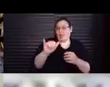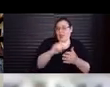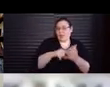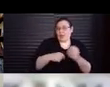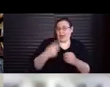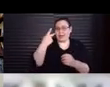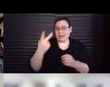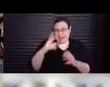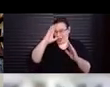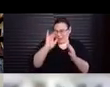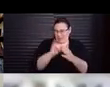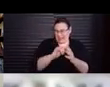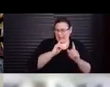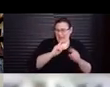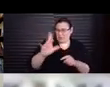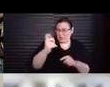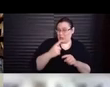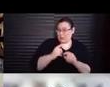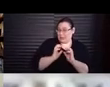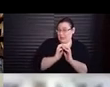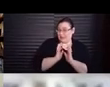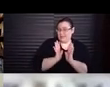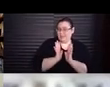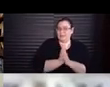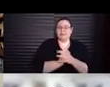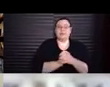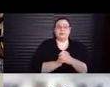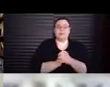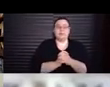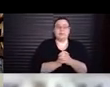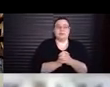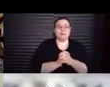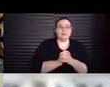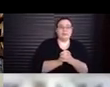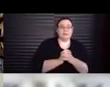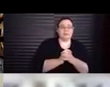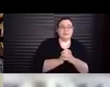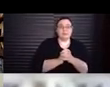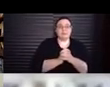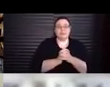and I hope that answers your question.